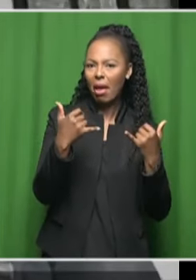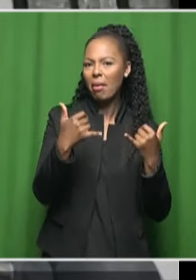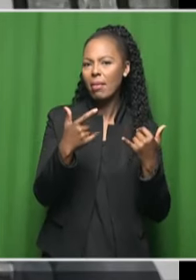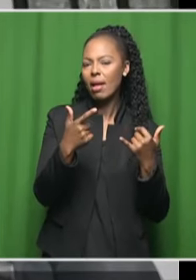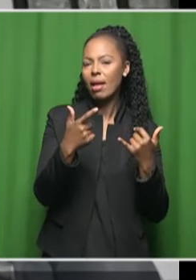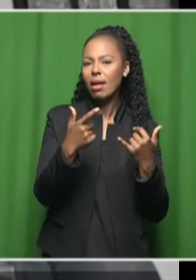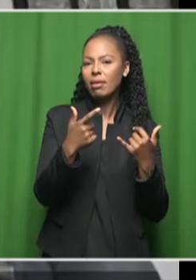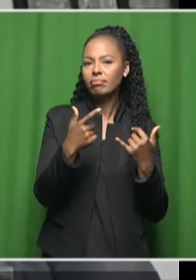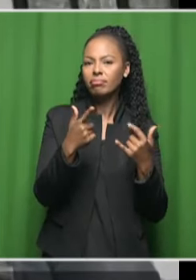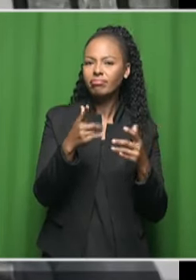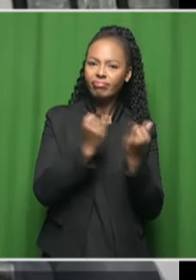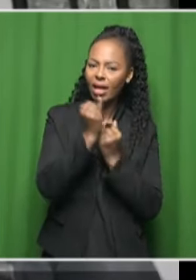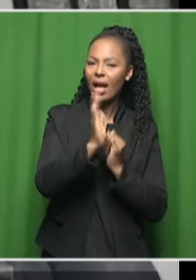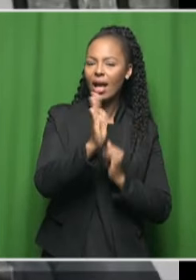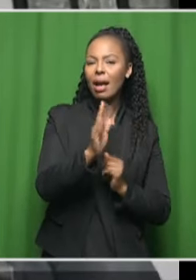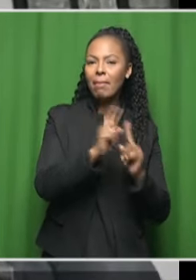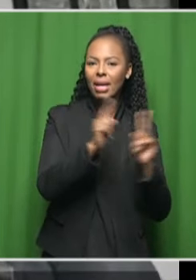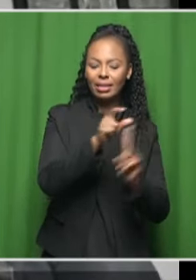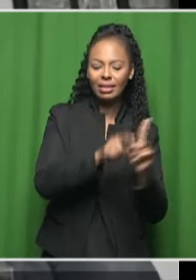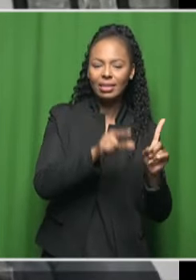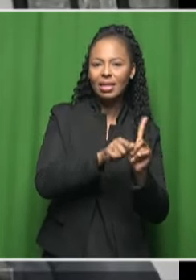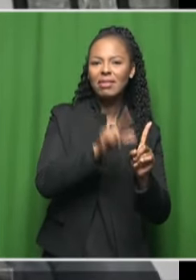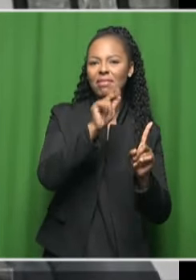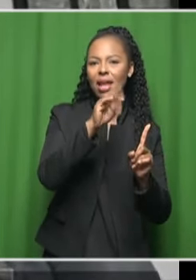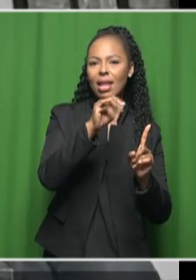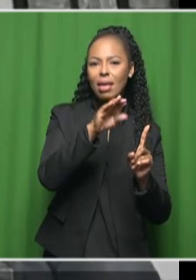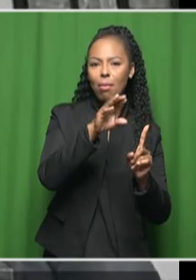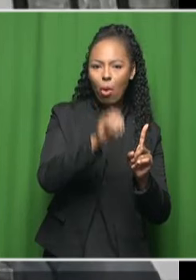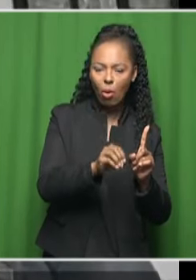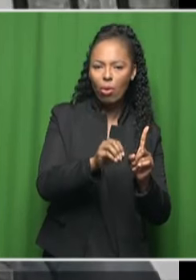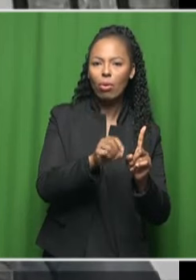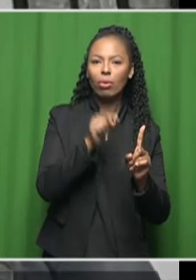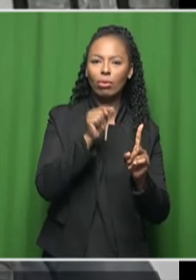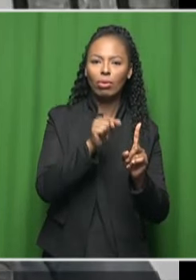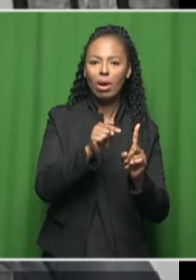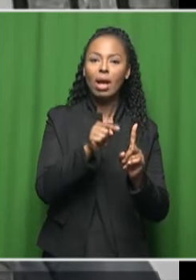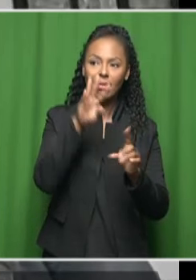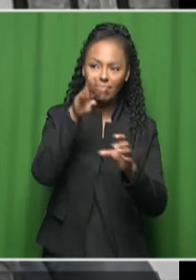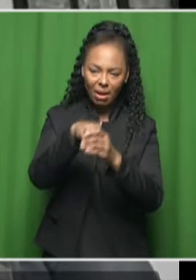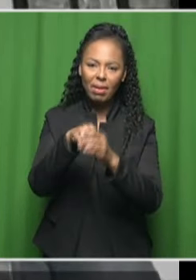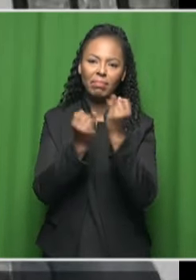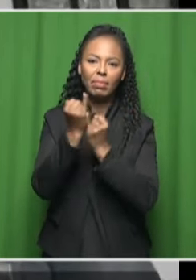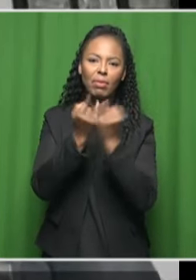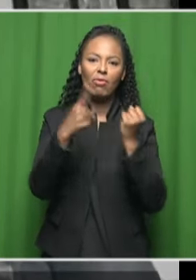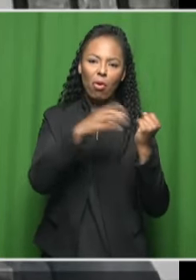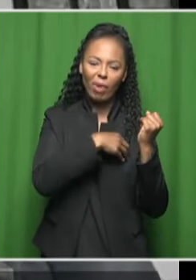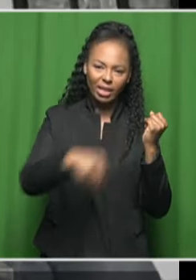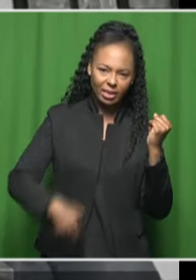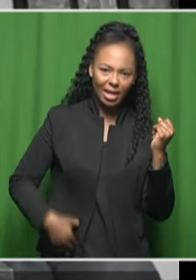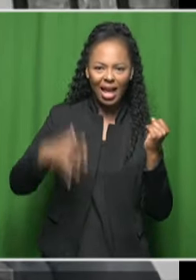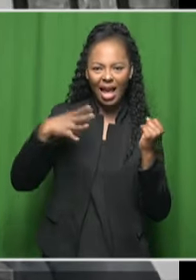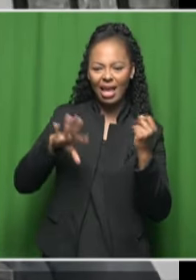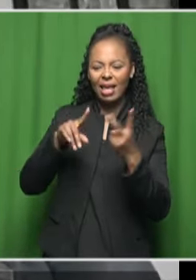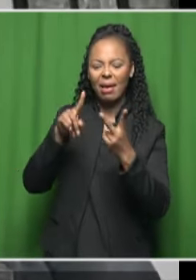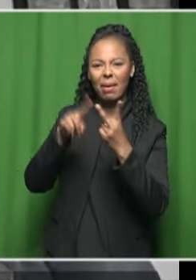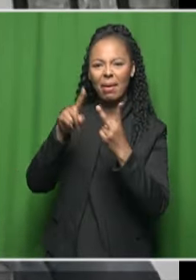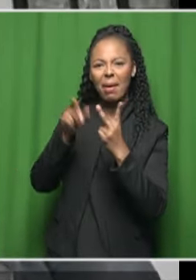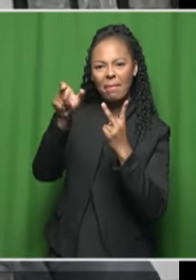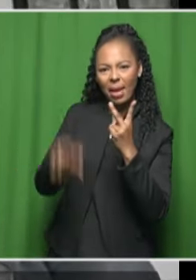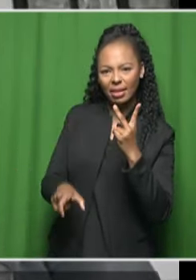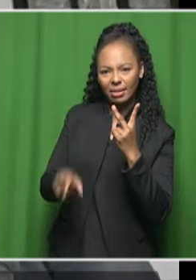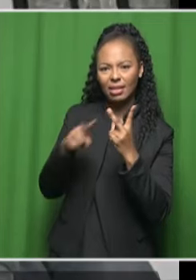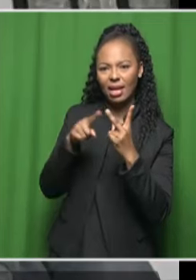as you well mentioned, has indicated Daniel Chapo to run for the presidency. And then you have another candidate who is